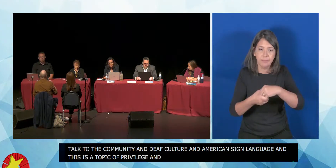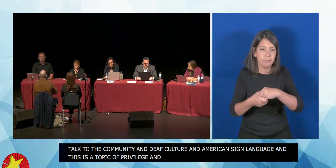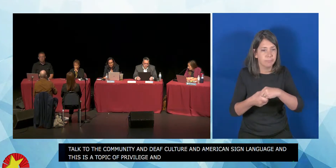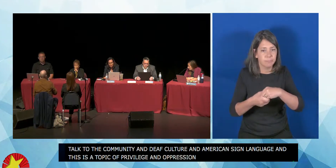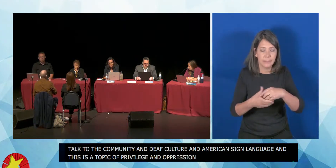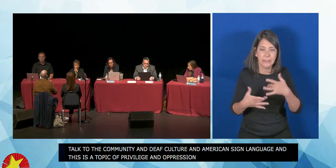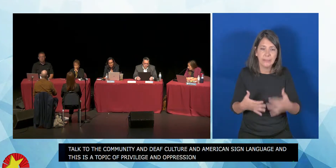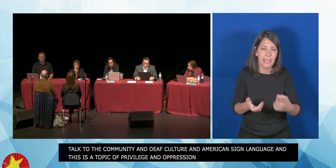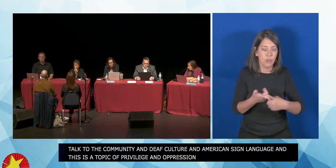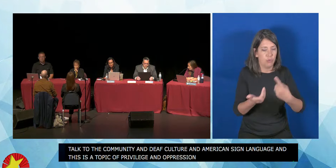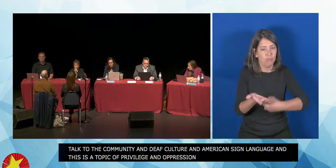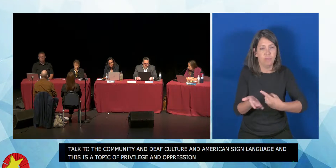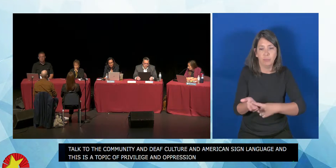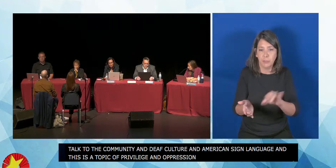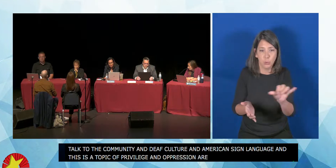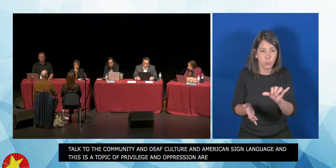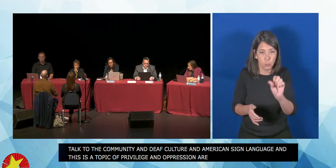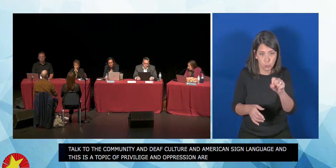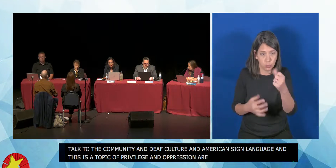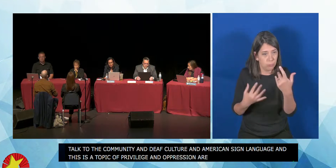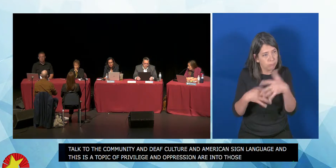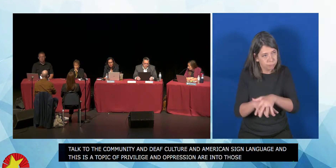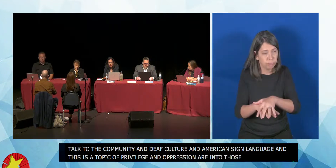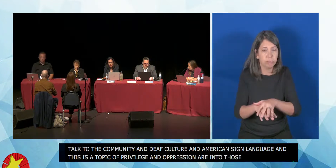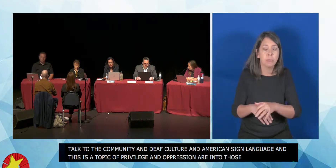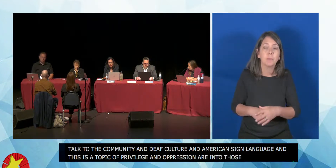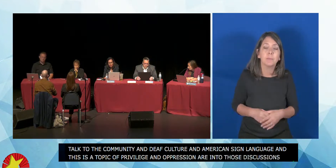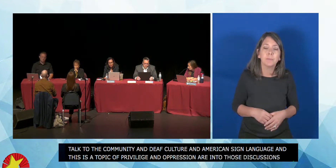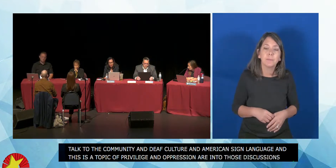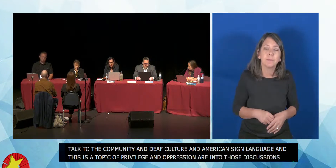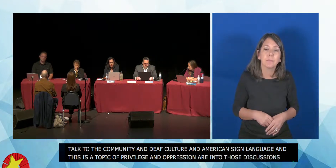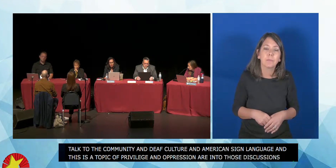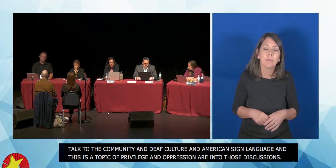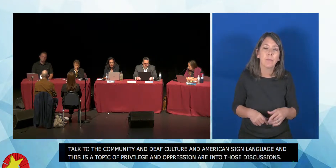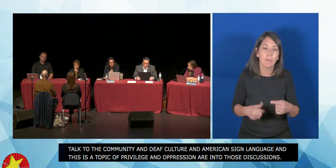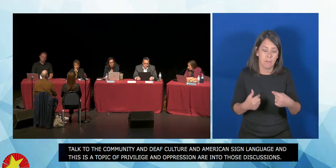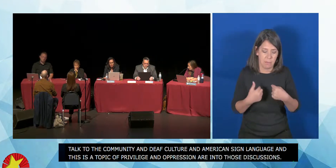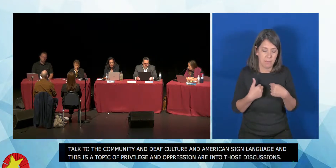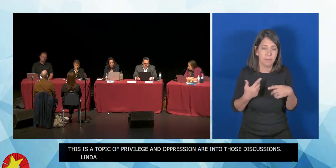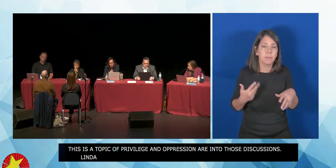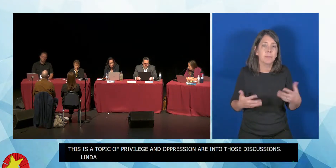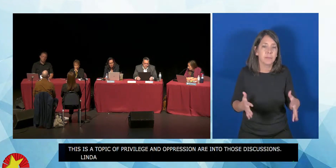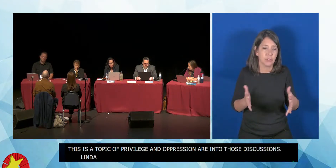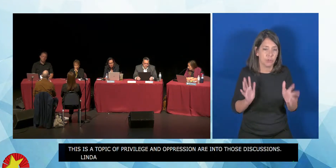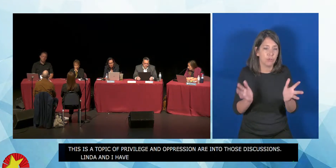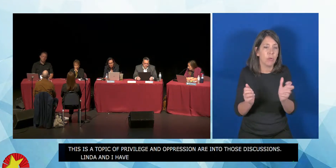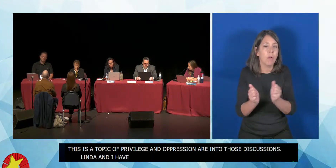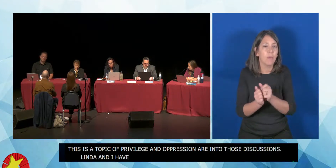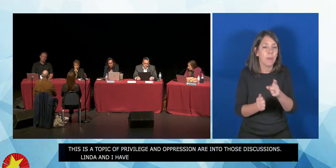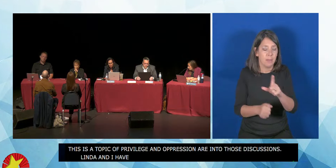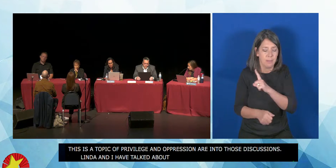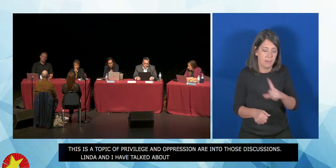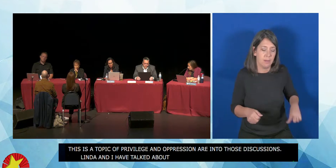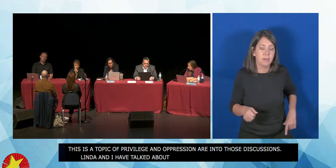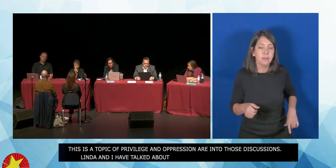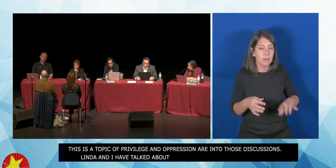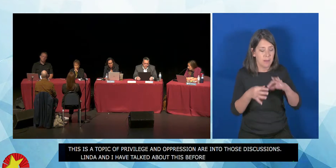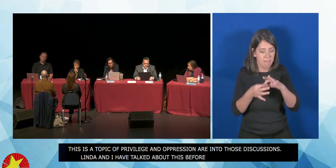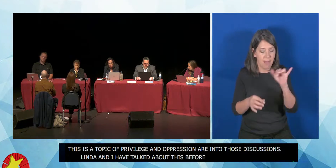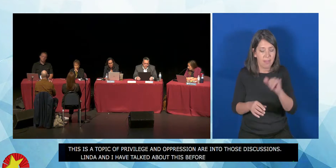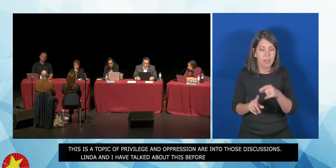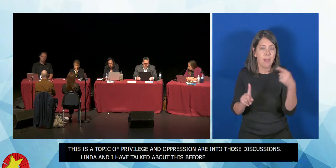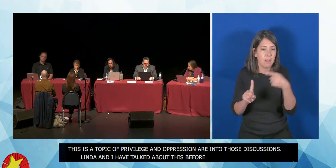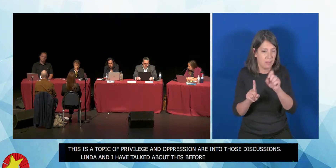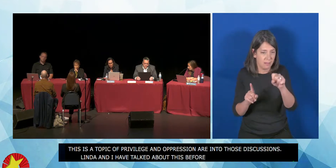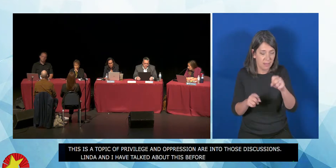discussions. And Linda and I have spoken about this before, and one